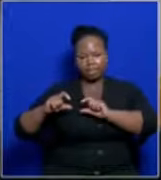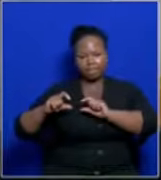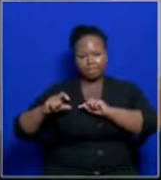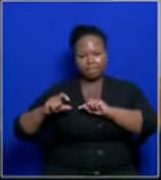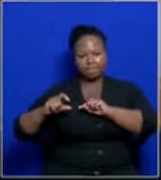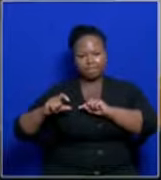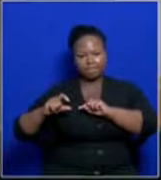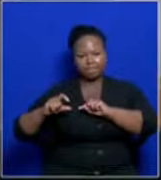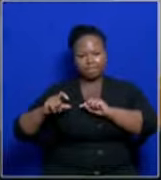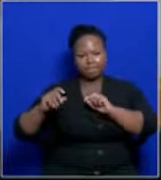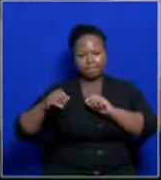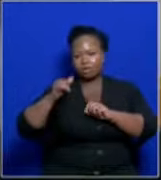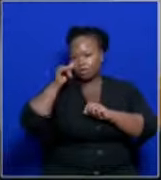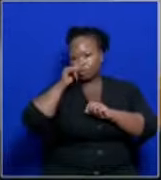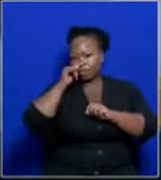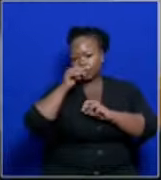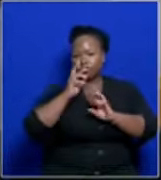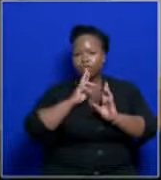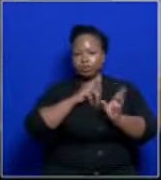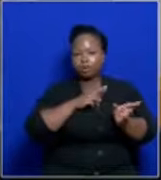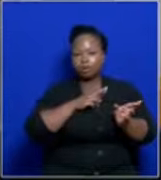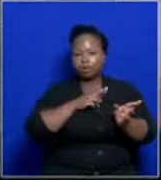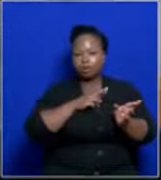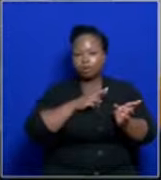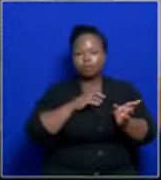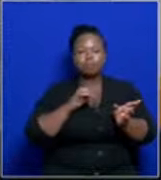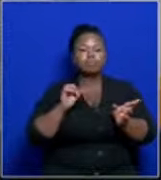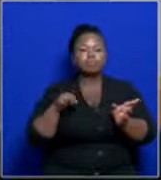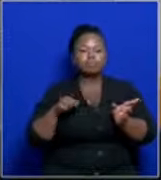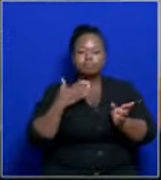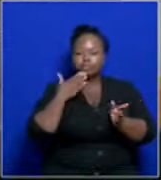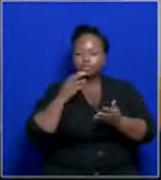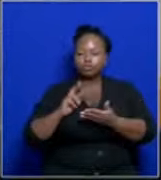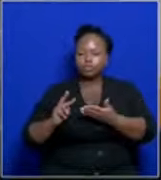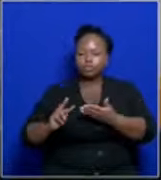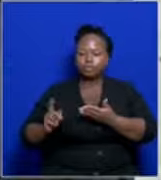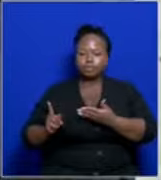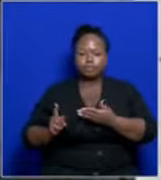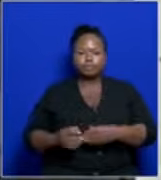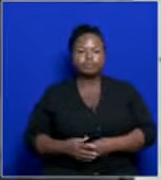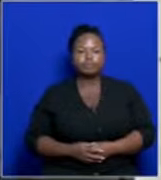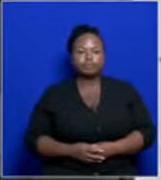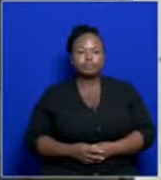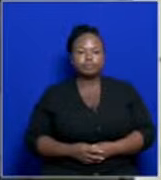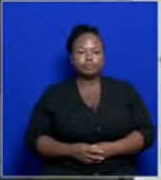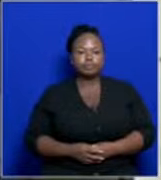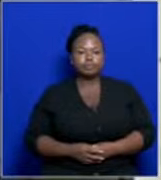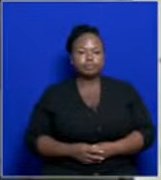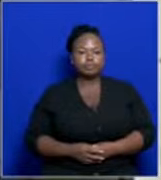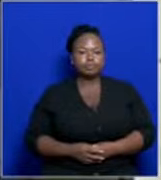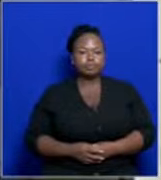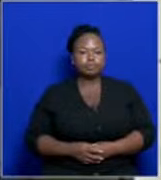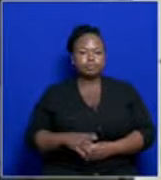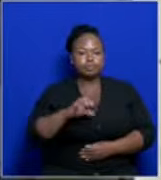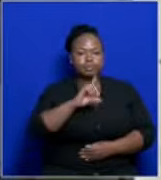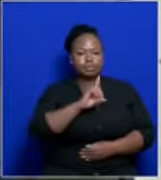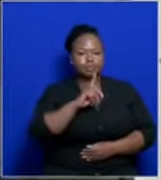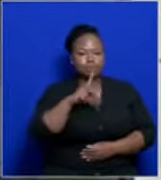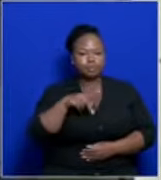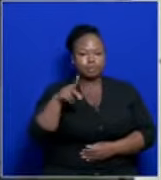referral. Yes. Please read that. The DPP took a decision that the members must